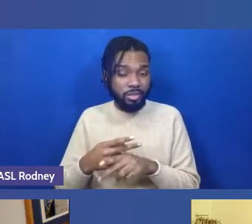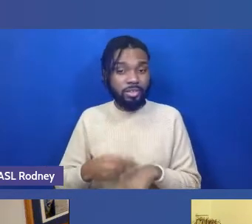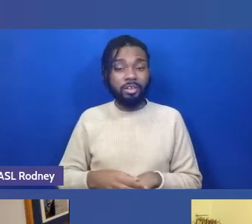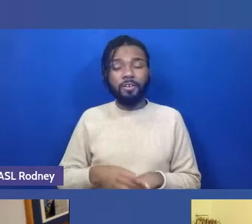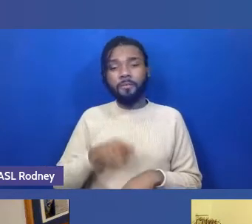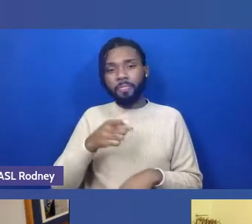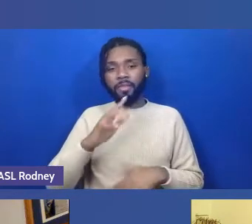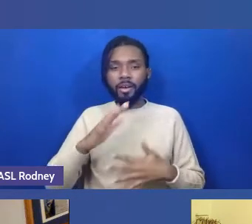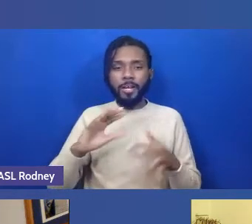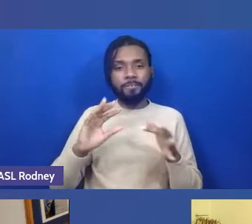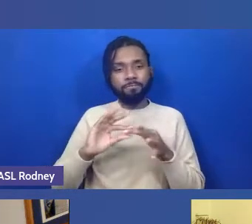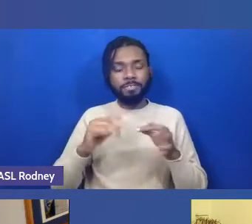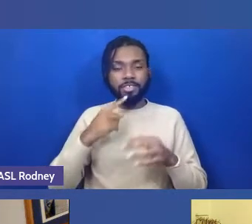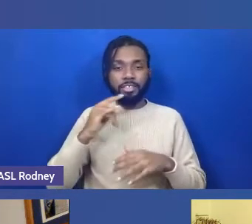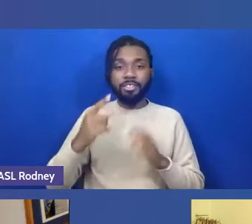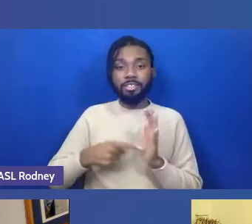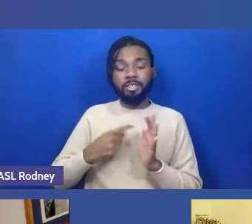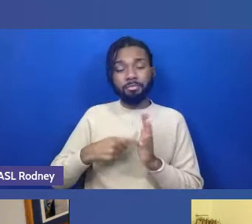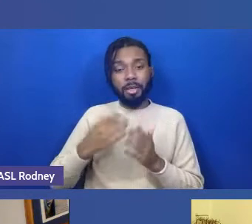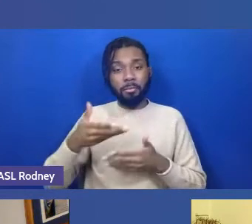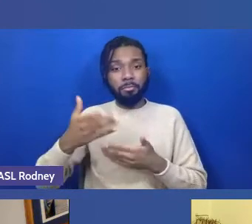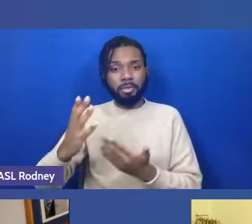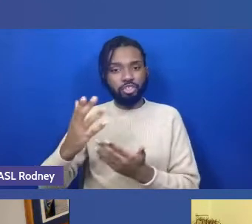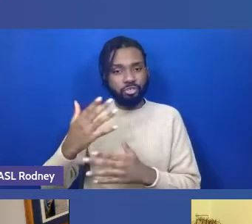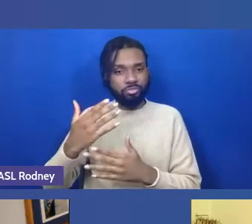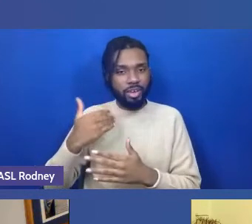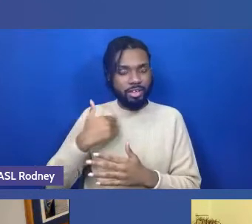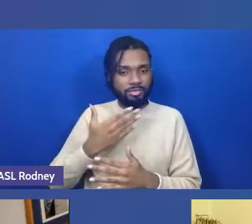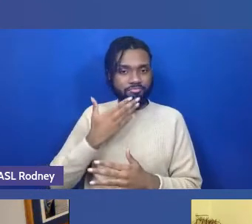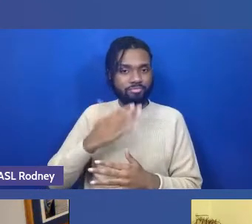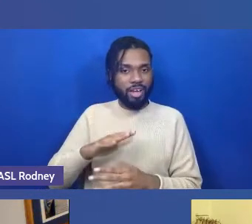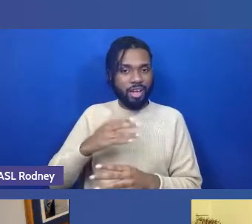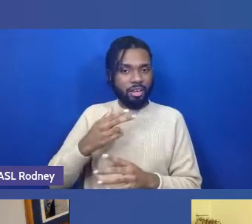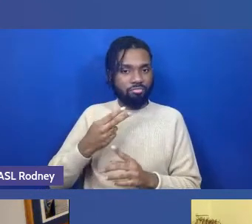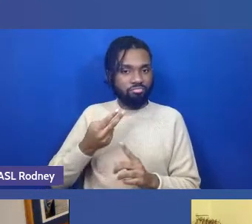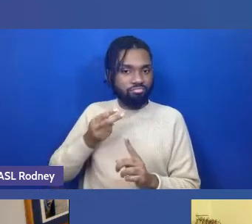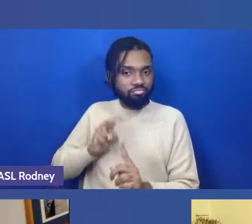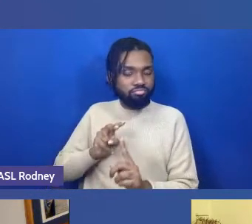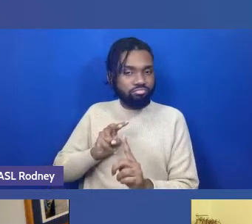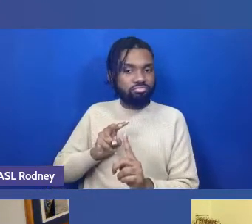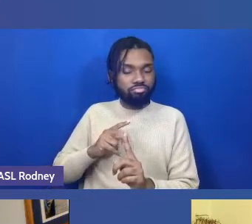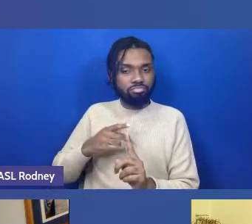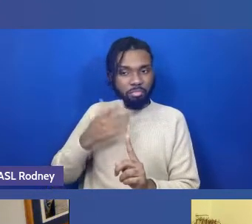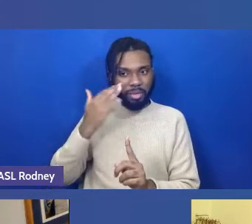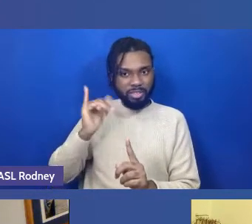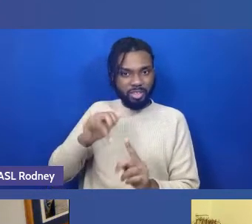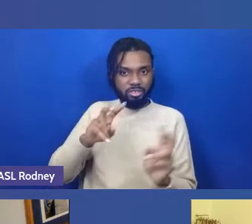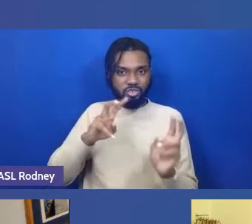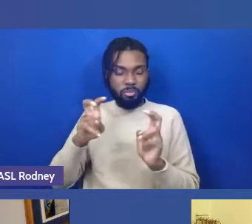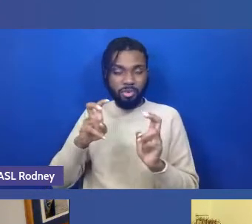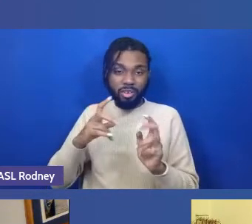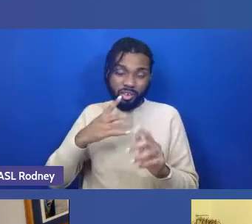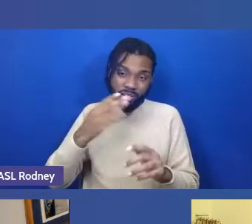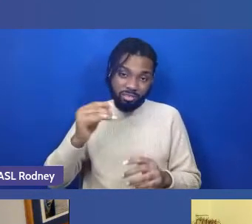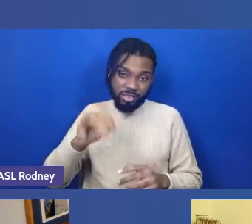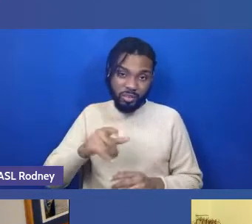to sometimes pitching gets a bad rap when you set up the topic, and it's true, it does. I